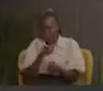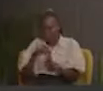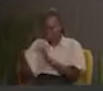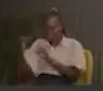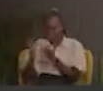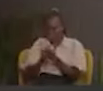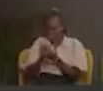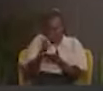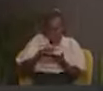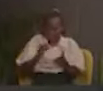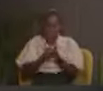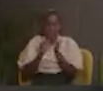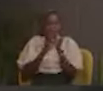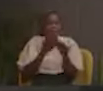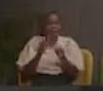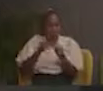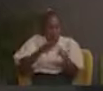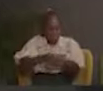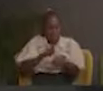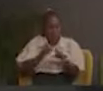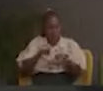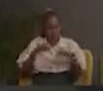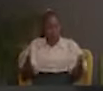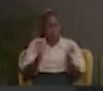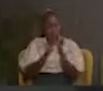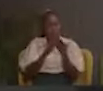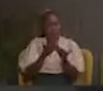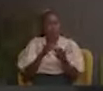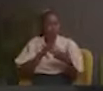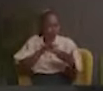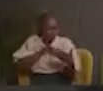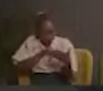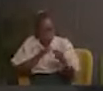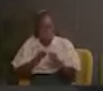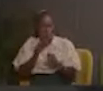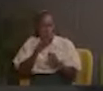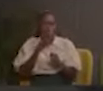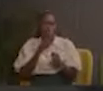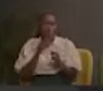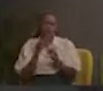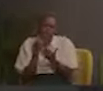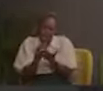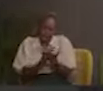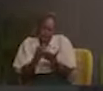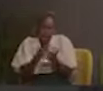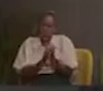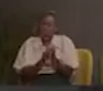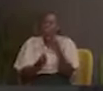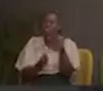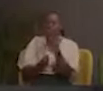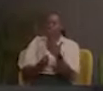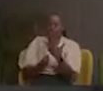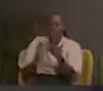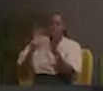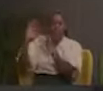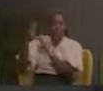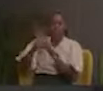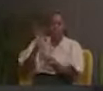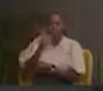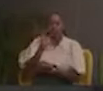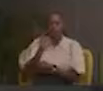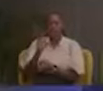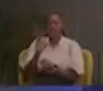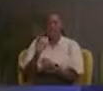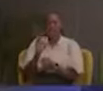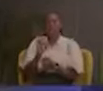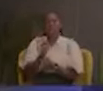Bible essentially, every time you open the Bible to study, you are interacting with three realms of spiritual realities. Number one,